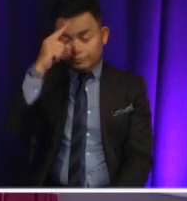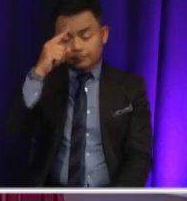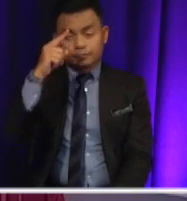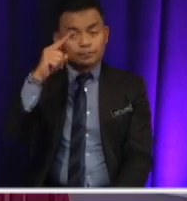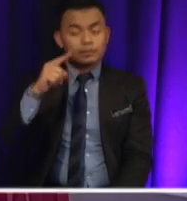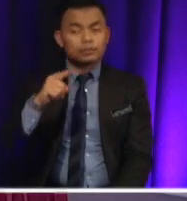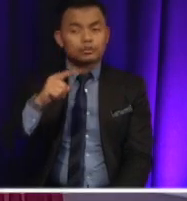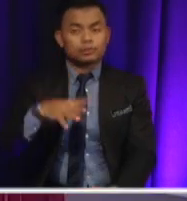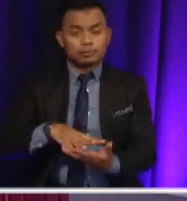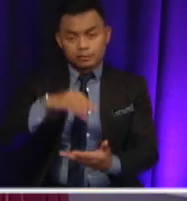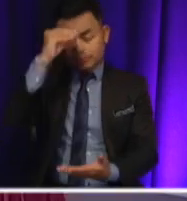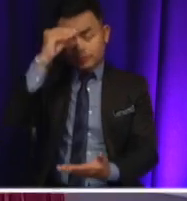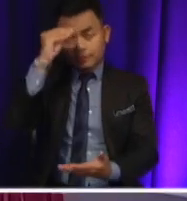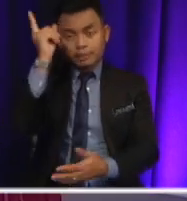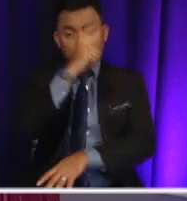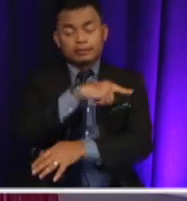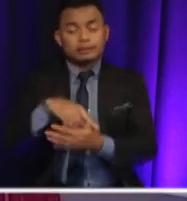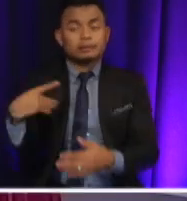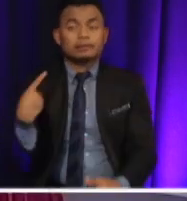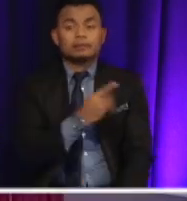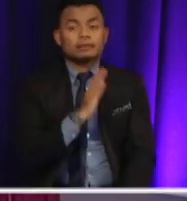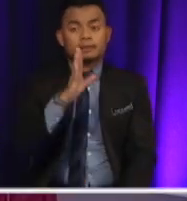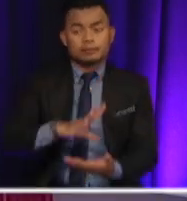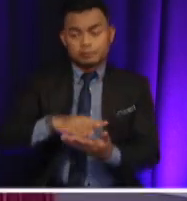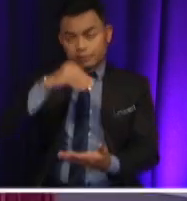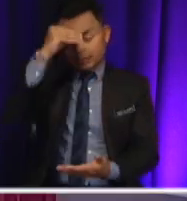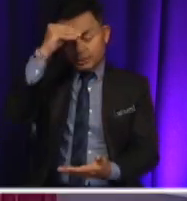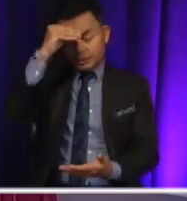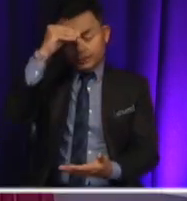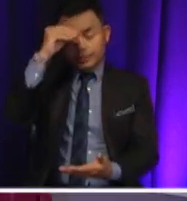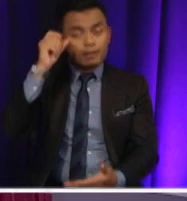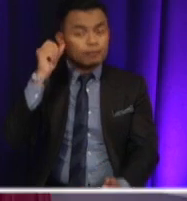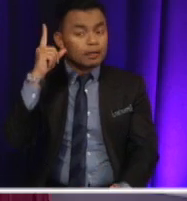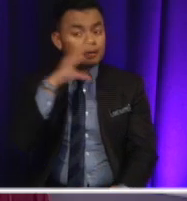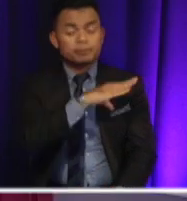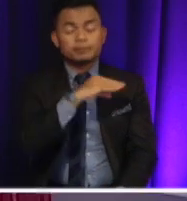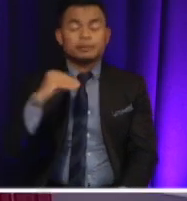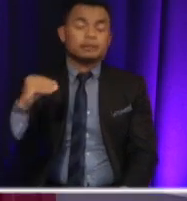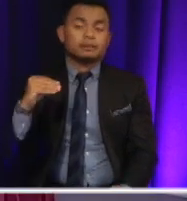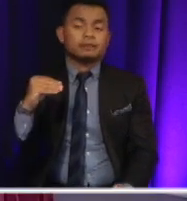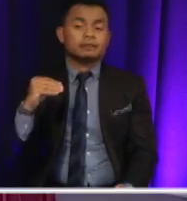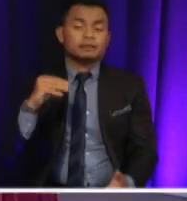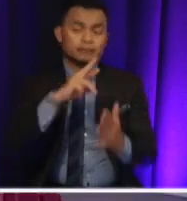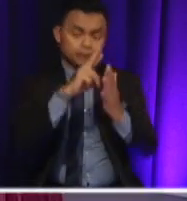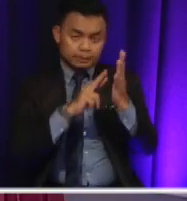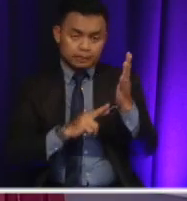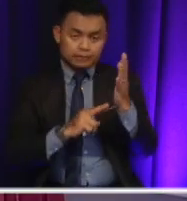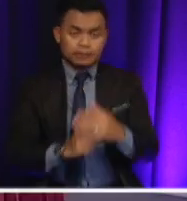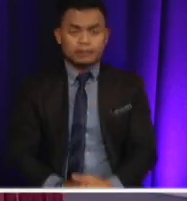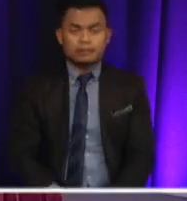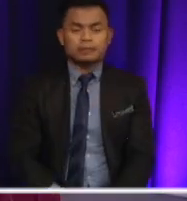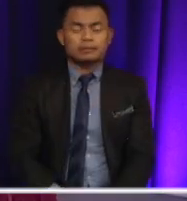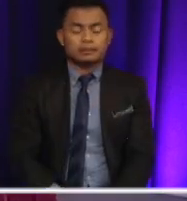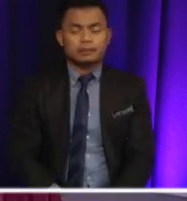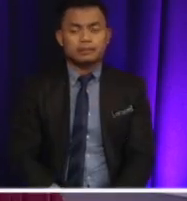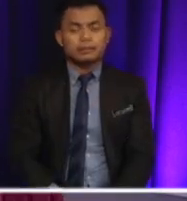going to read, understand, and recite a poem that is called Sad I Ams.